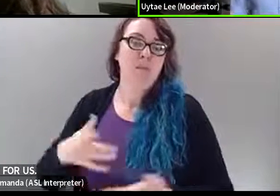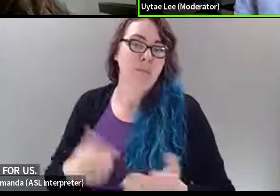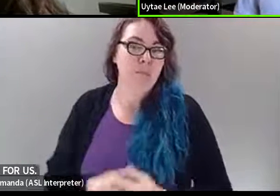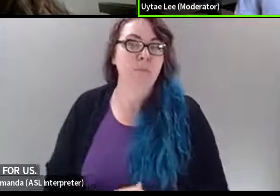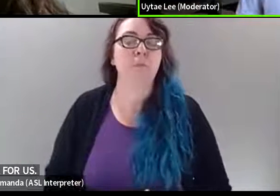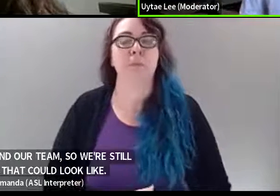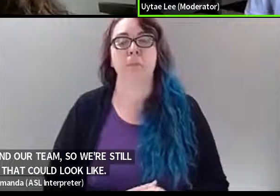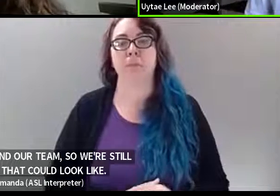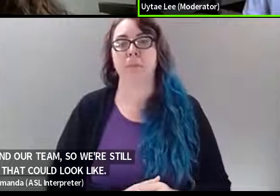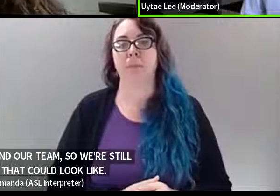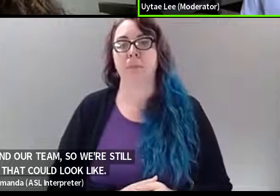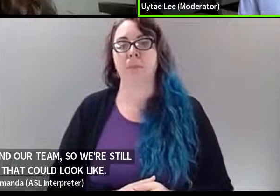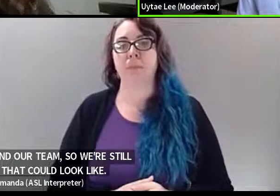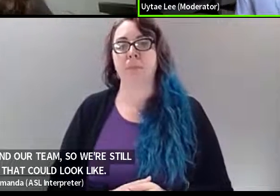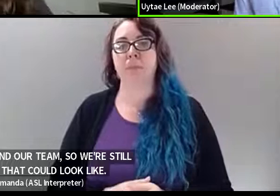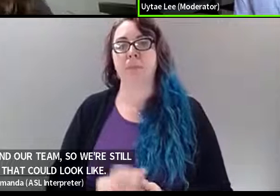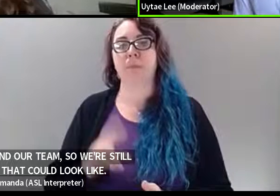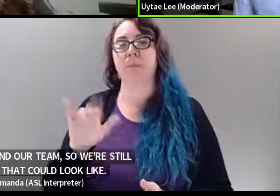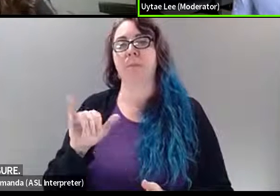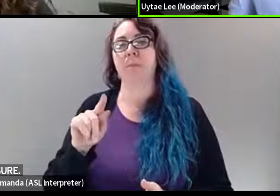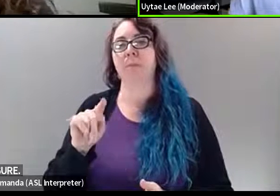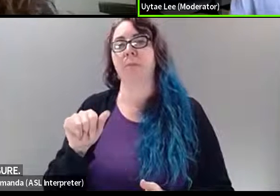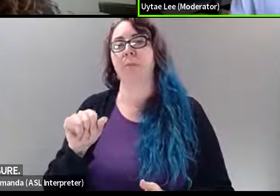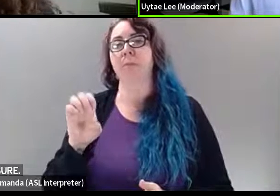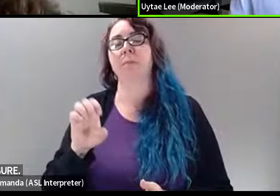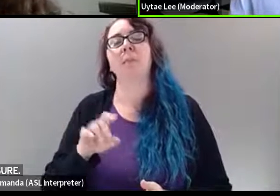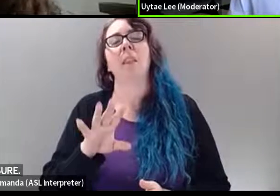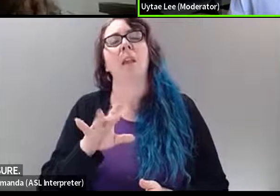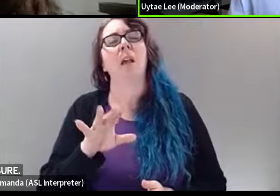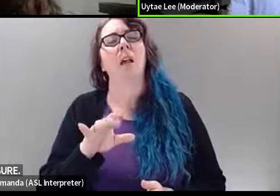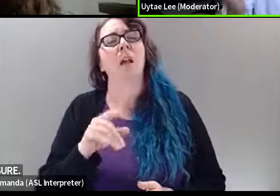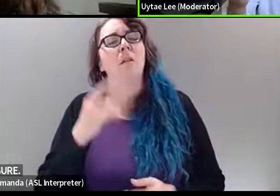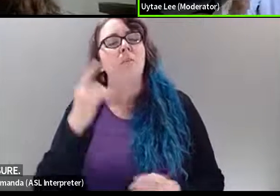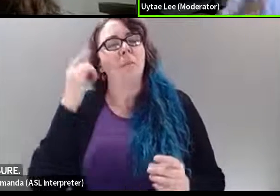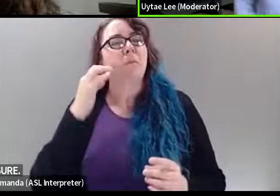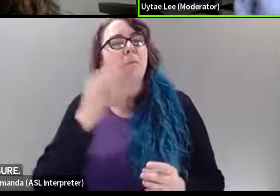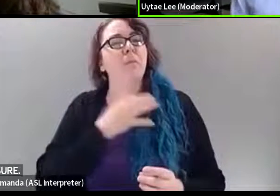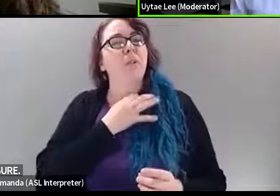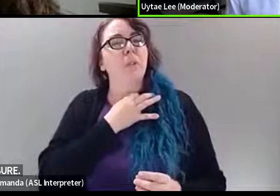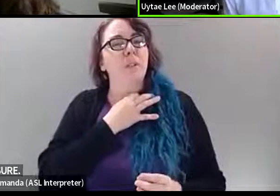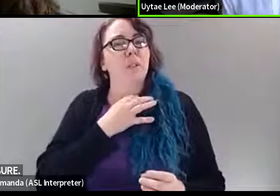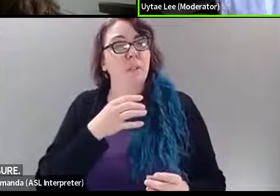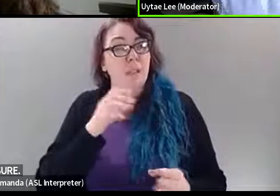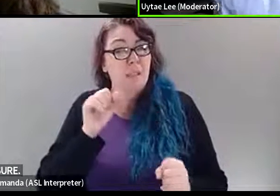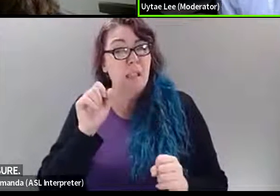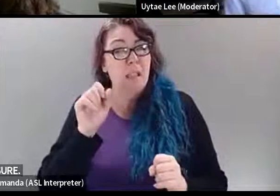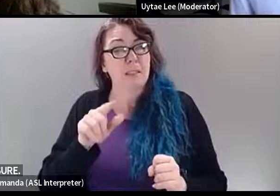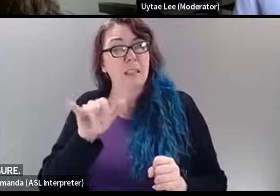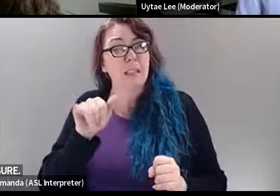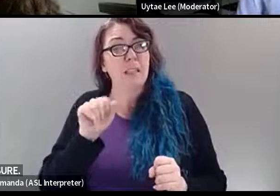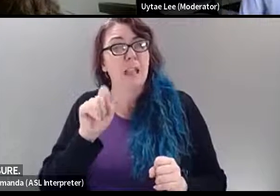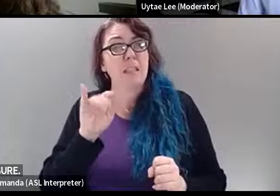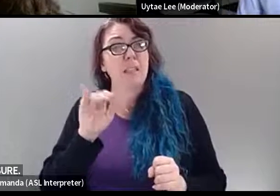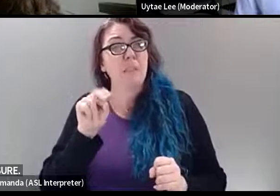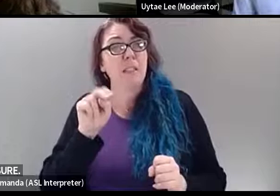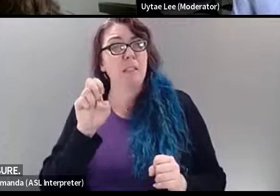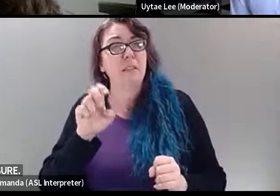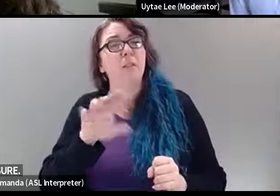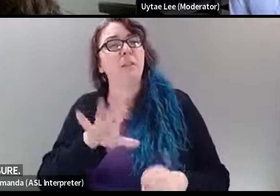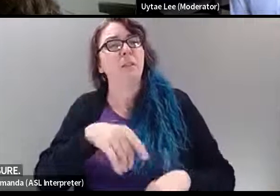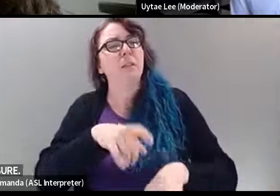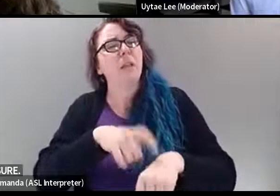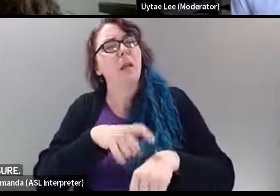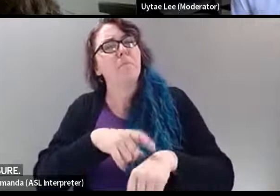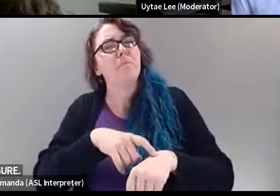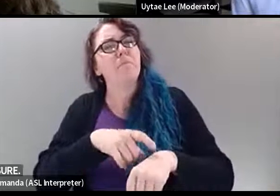different channels. What are some of the time lengths that you're considering? Maybe can I ask you, Yasmin? Yeah. Sure, no problem. Yeah, the nature